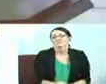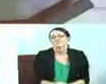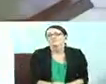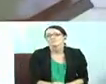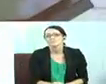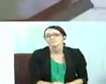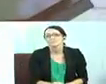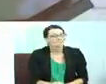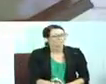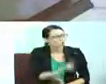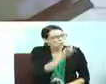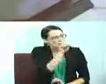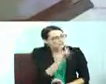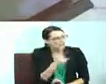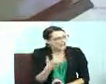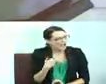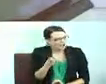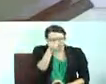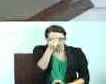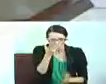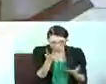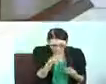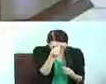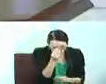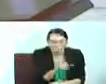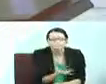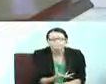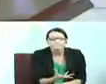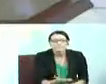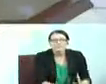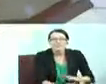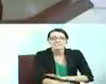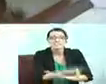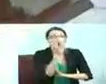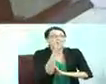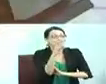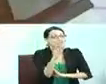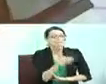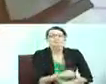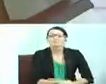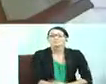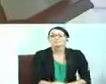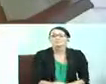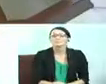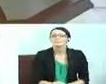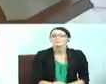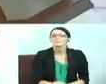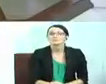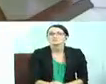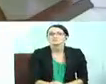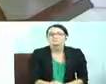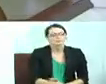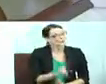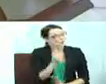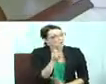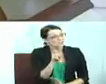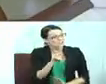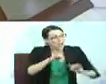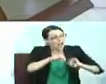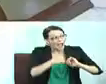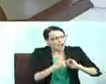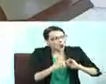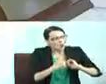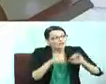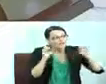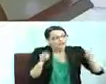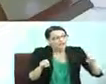I got a question that I'm going to throw before you this morning. How can a slave know